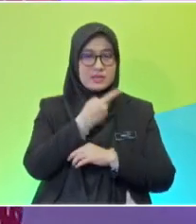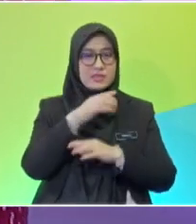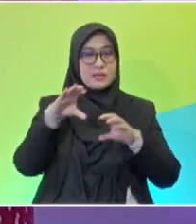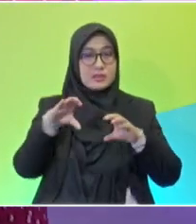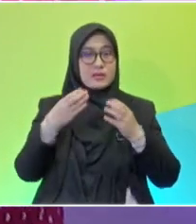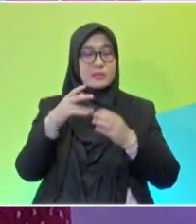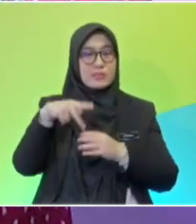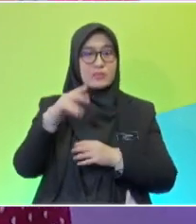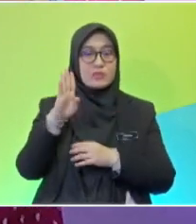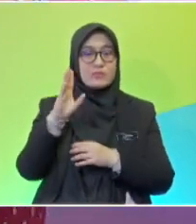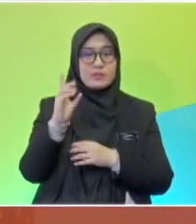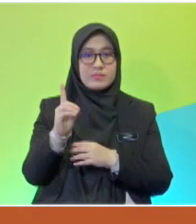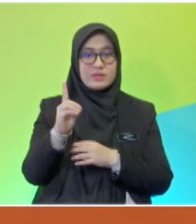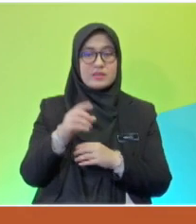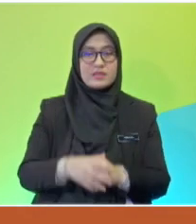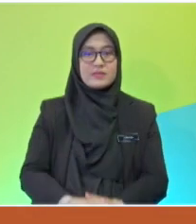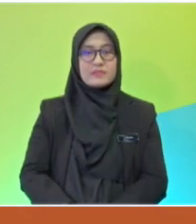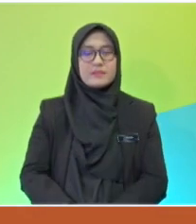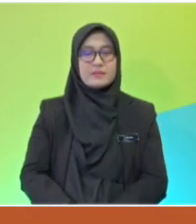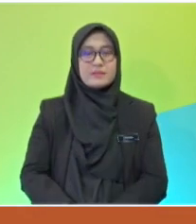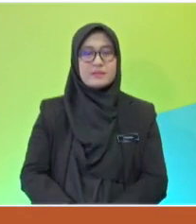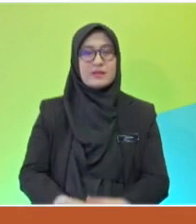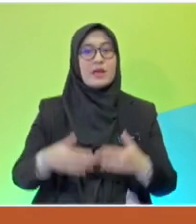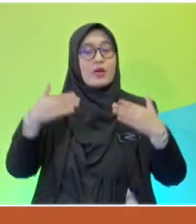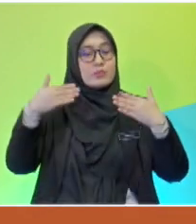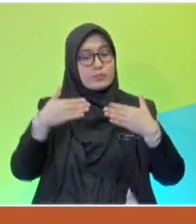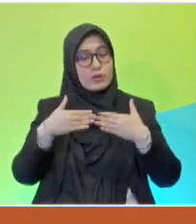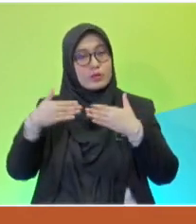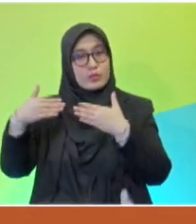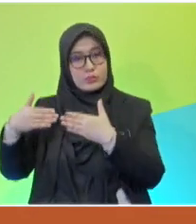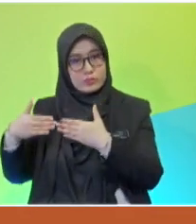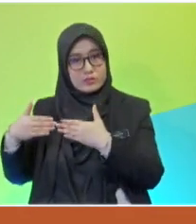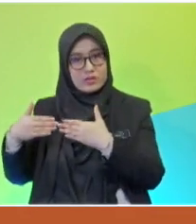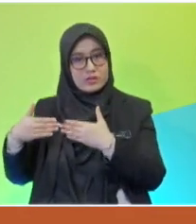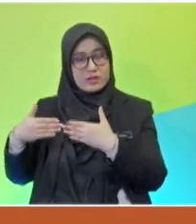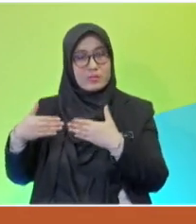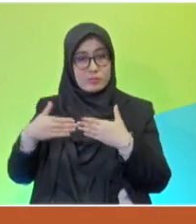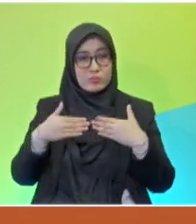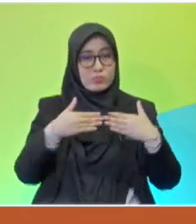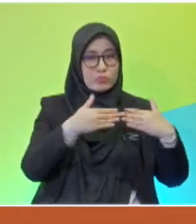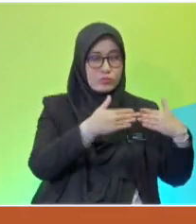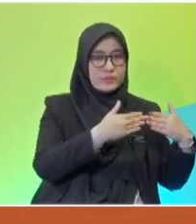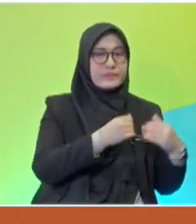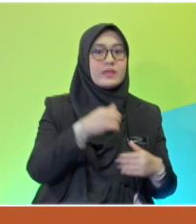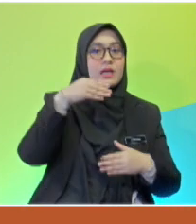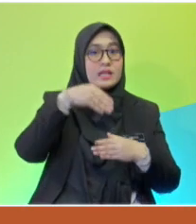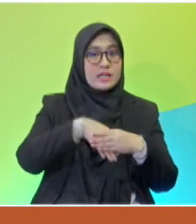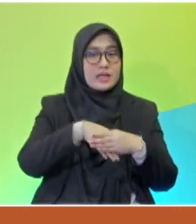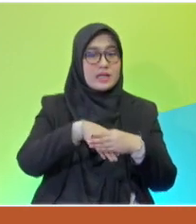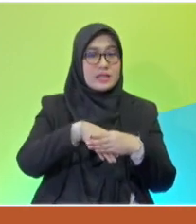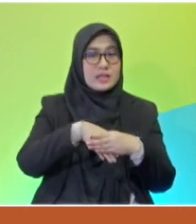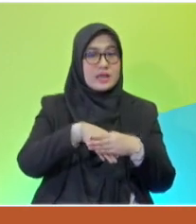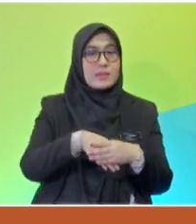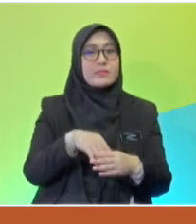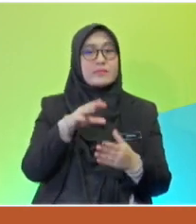Okay, as you can see, it's berterusan, ongoing, dalam sesi pengajaran dan pembelajaran,